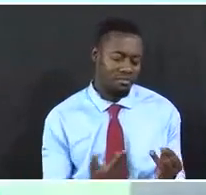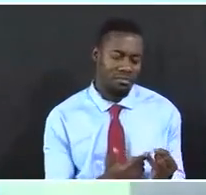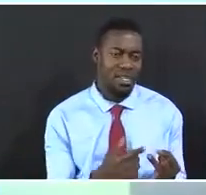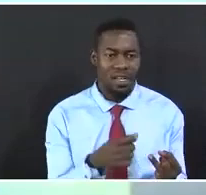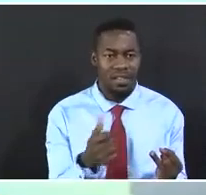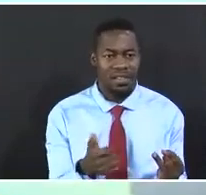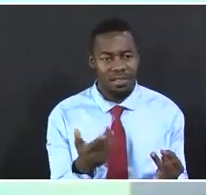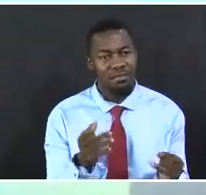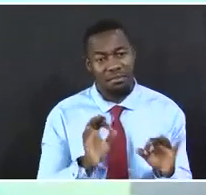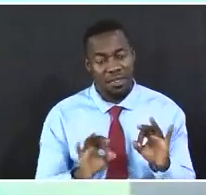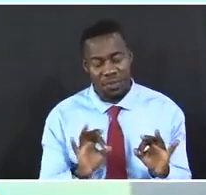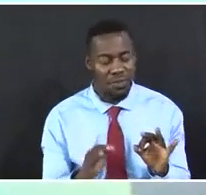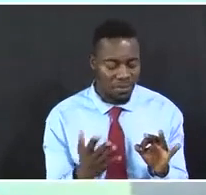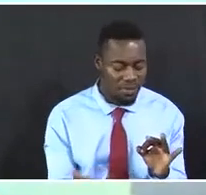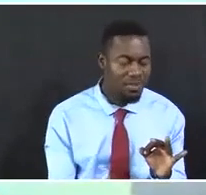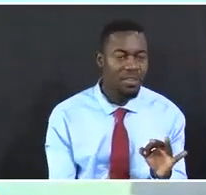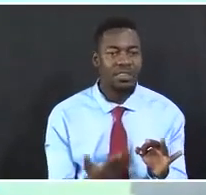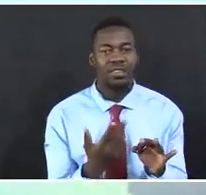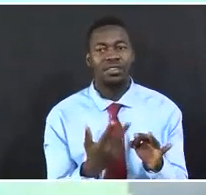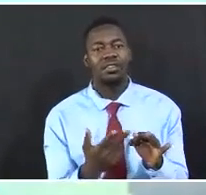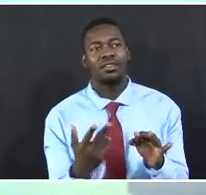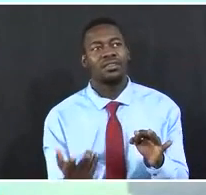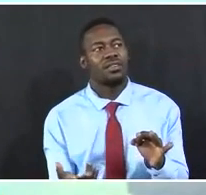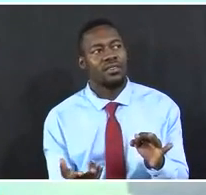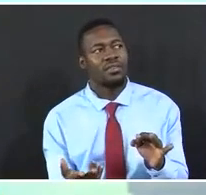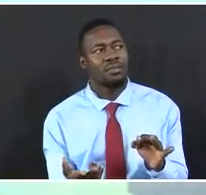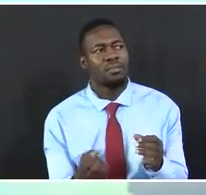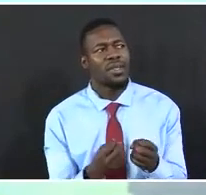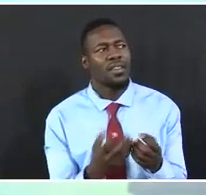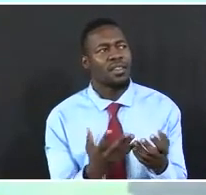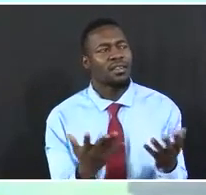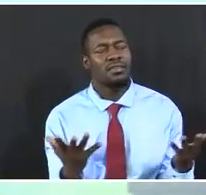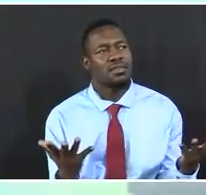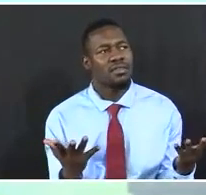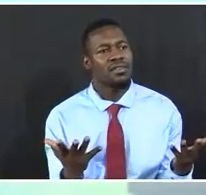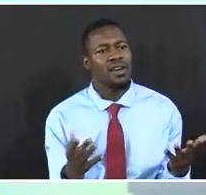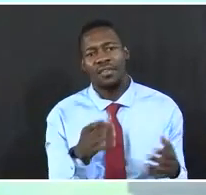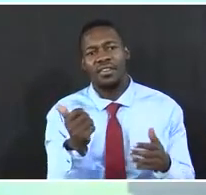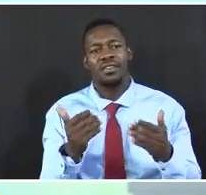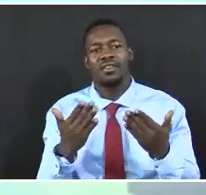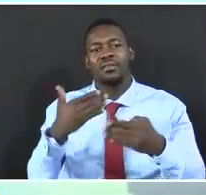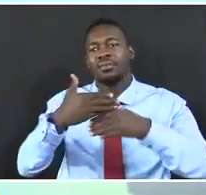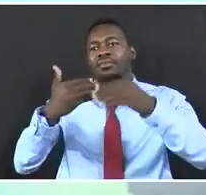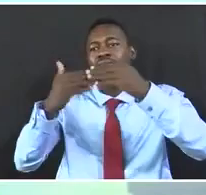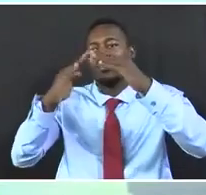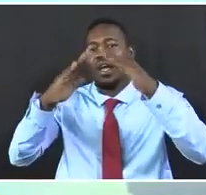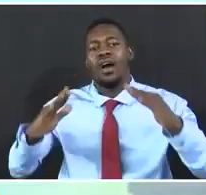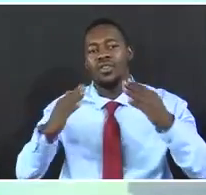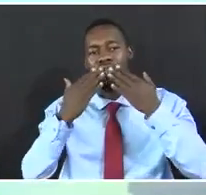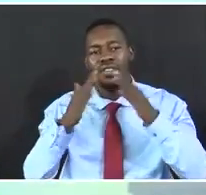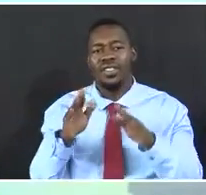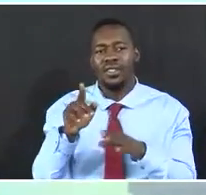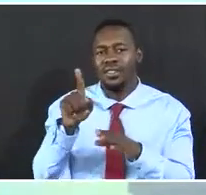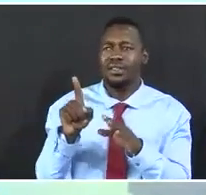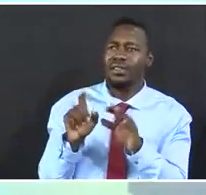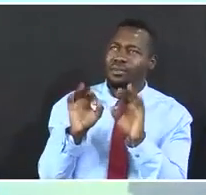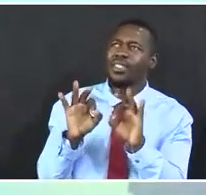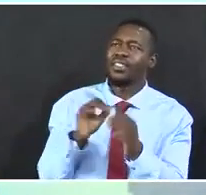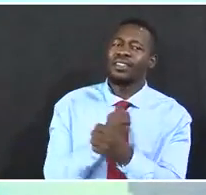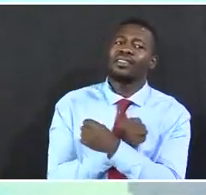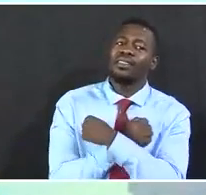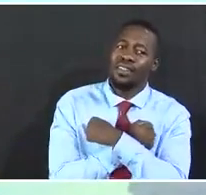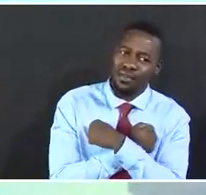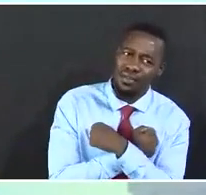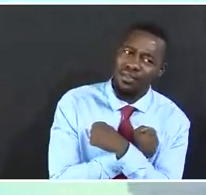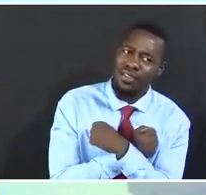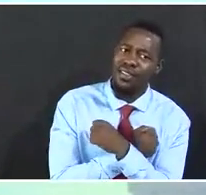we have placed them in our lives in relation to God, the creator of heaven and the earth. The problem here is